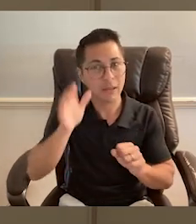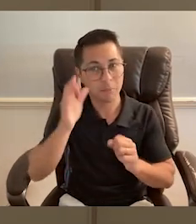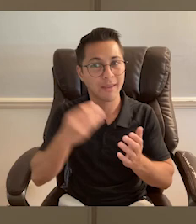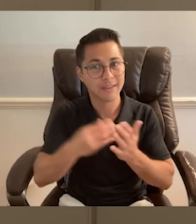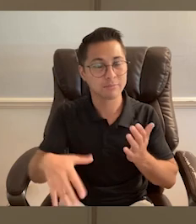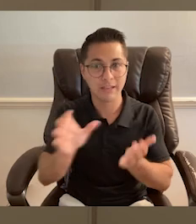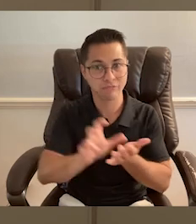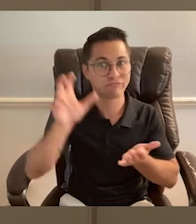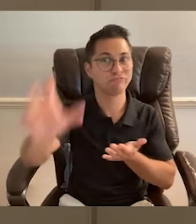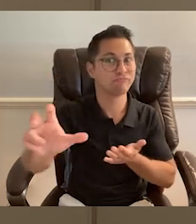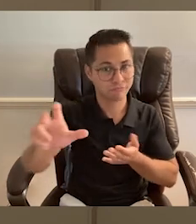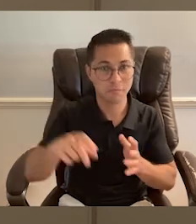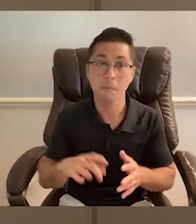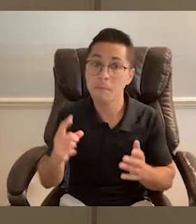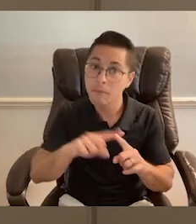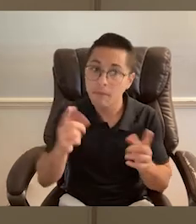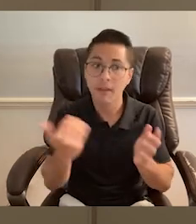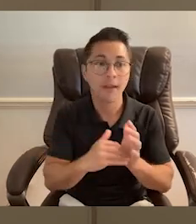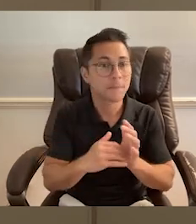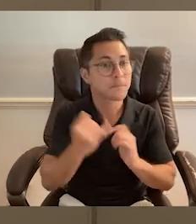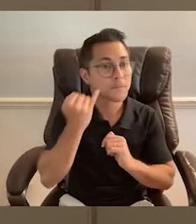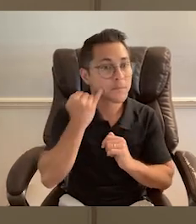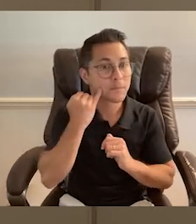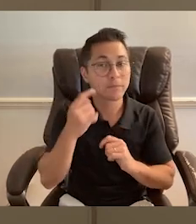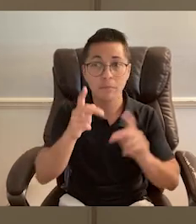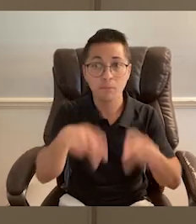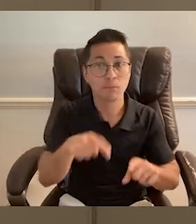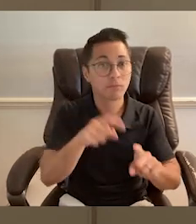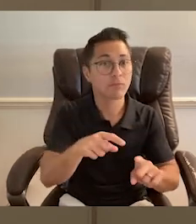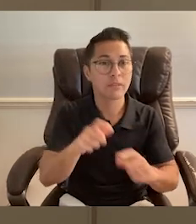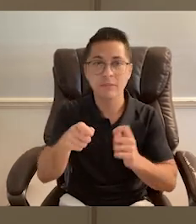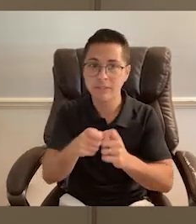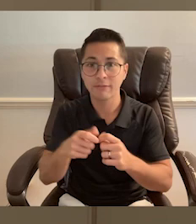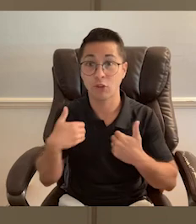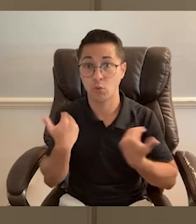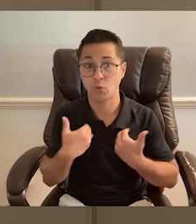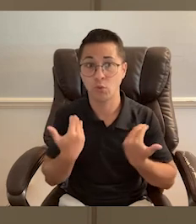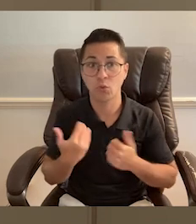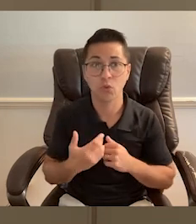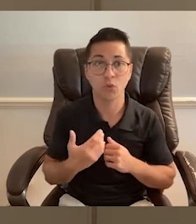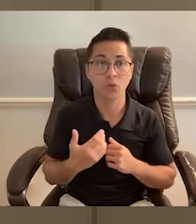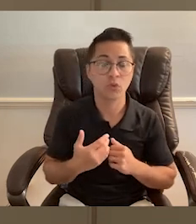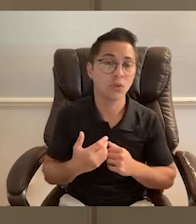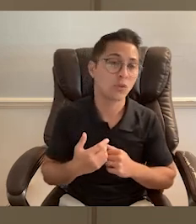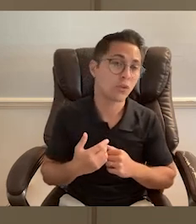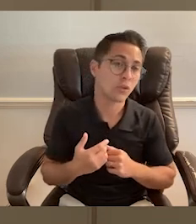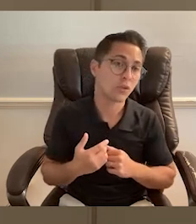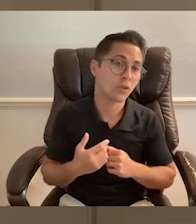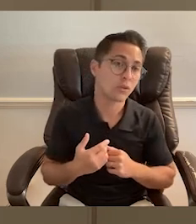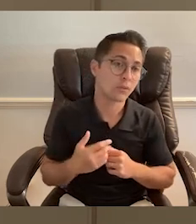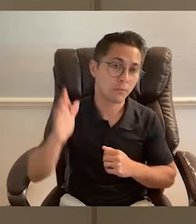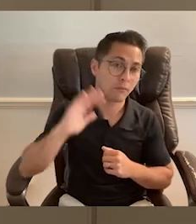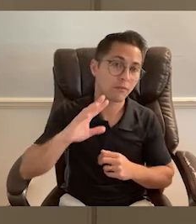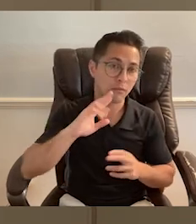as early as they can. So I thought it was 16, but it sounds like from Vilma. They're starting from 14 Yeah, they now. changed It's the the age pre-ed. groups.